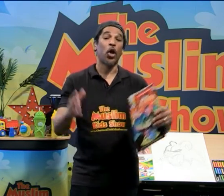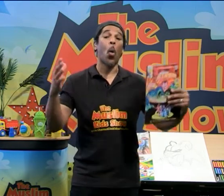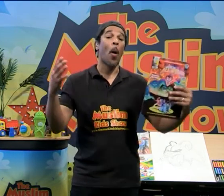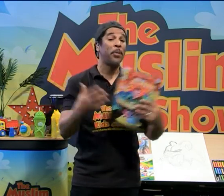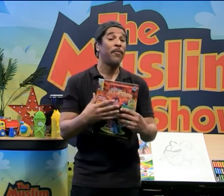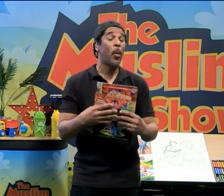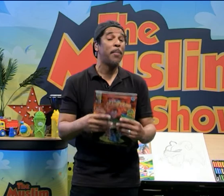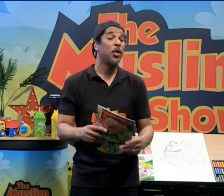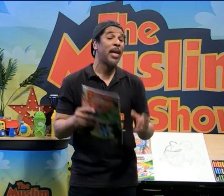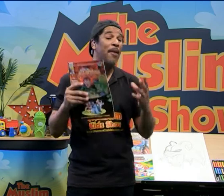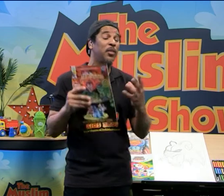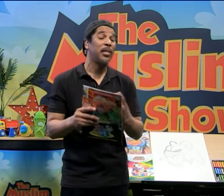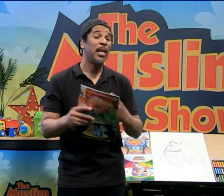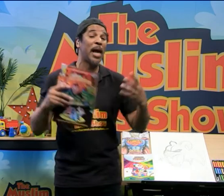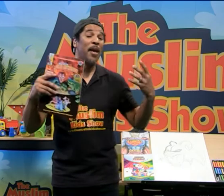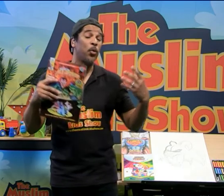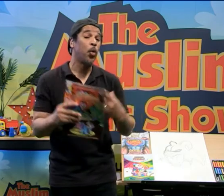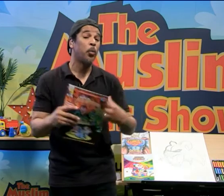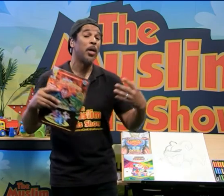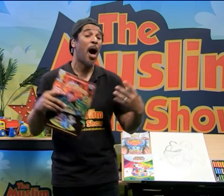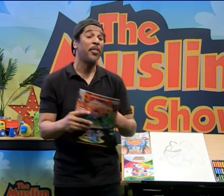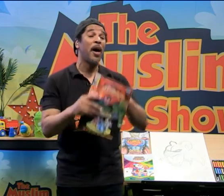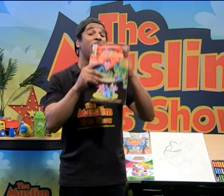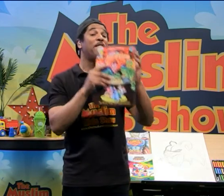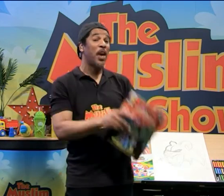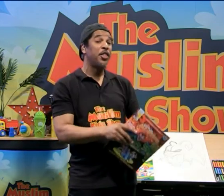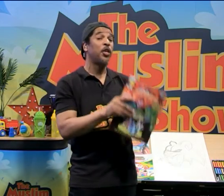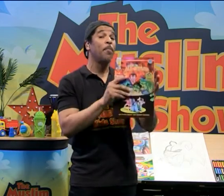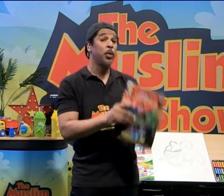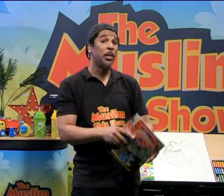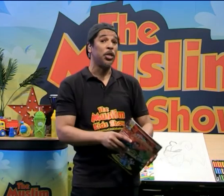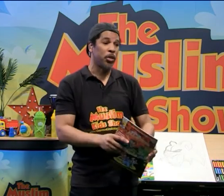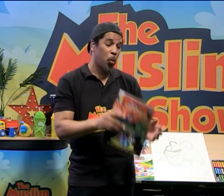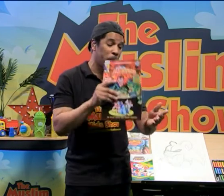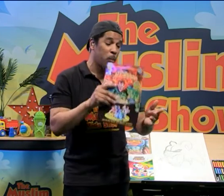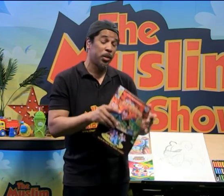peaceful, cooperative way because they have to deal and they have to work with other faith